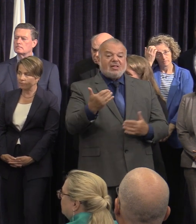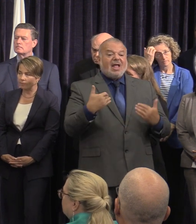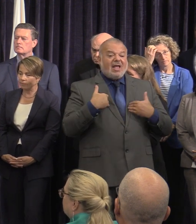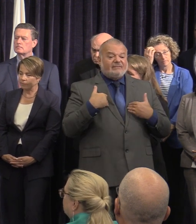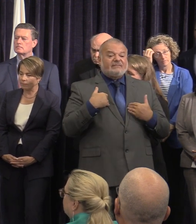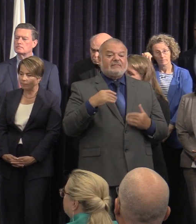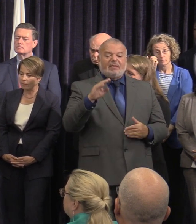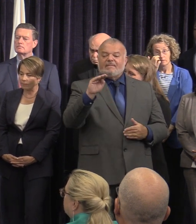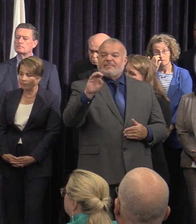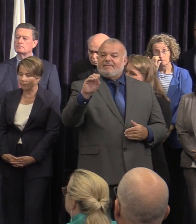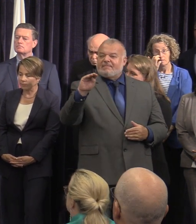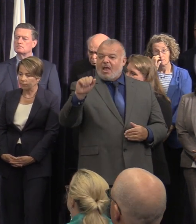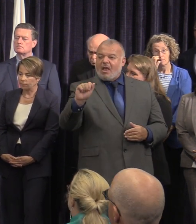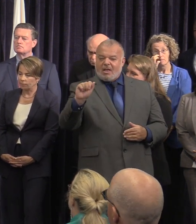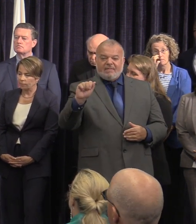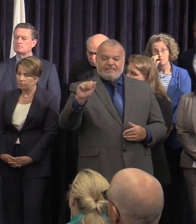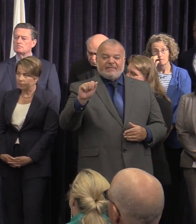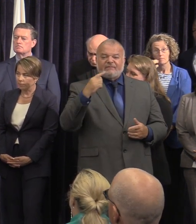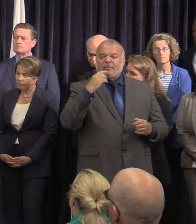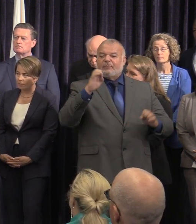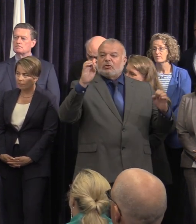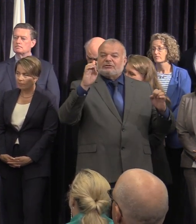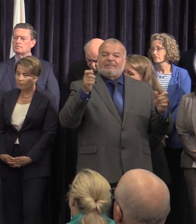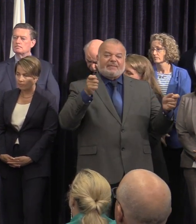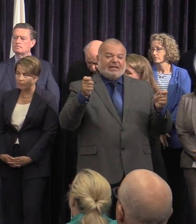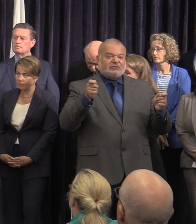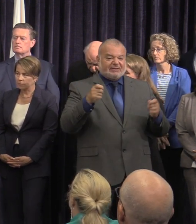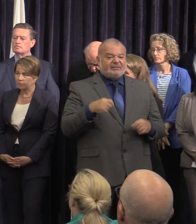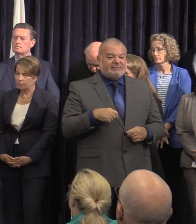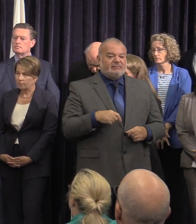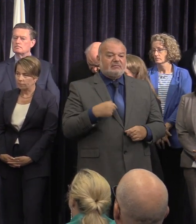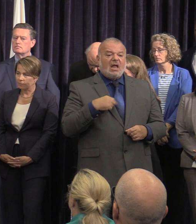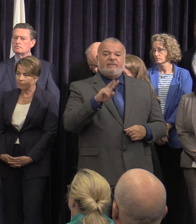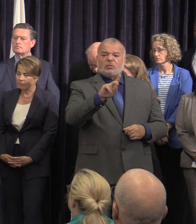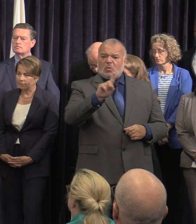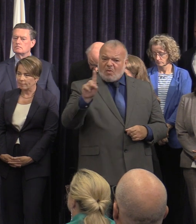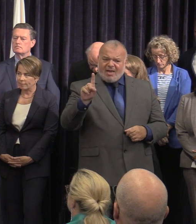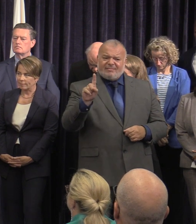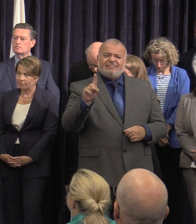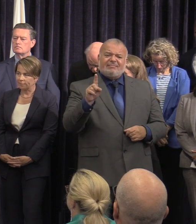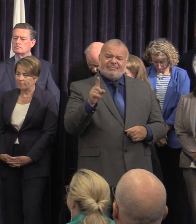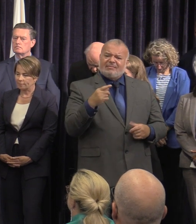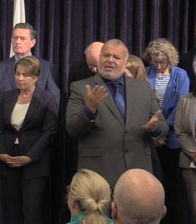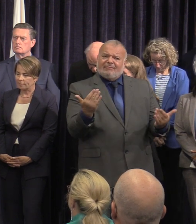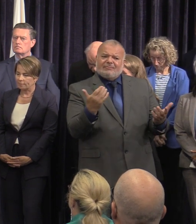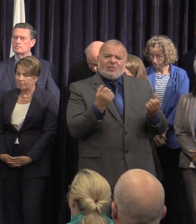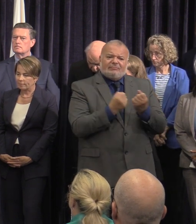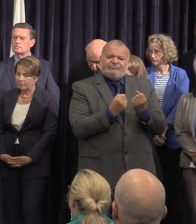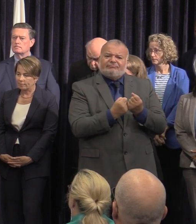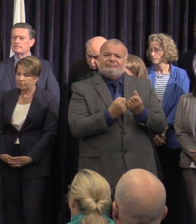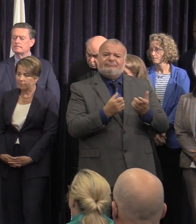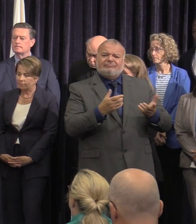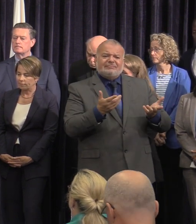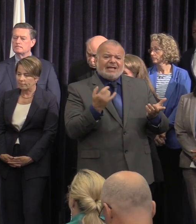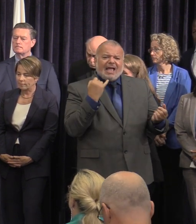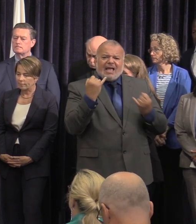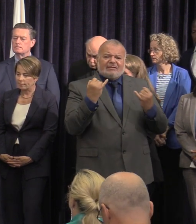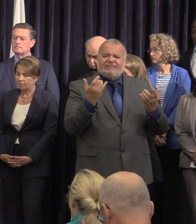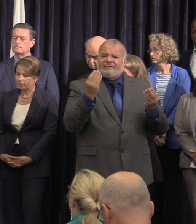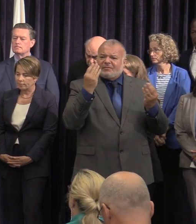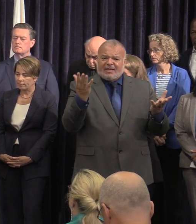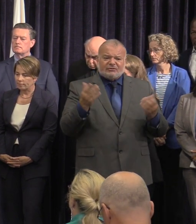these opportunities, sourcing them, and taking triage as part of our state's response. Like, there is no doubt this is a serious